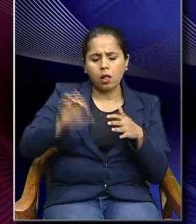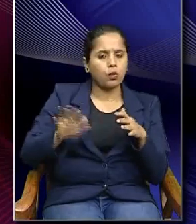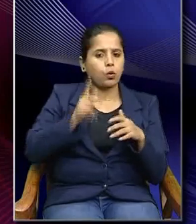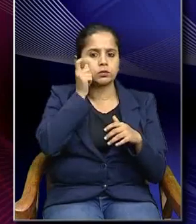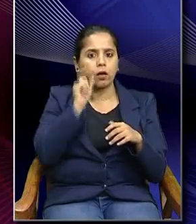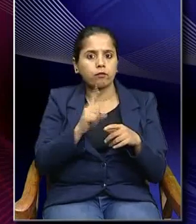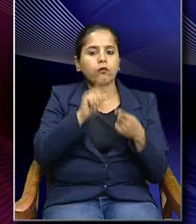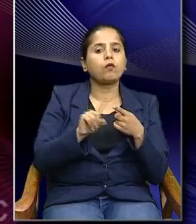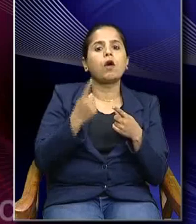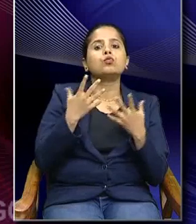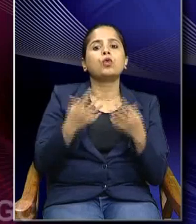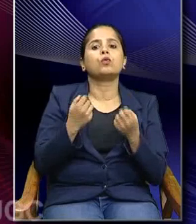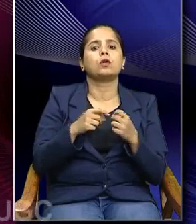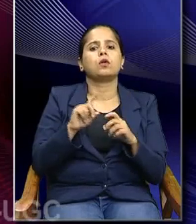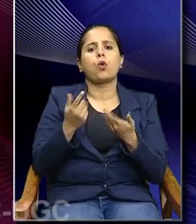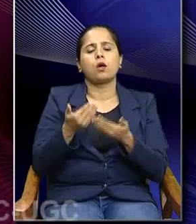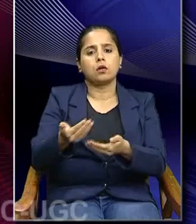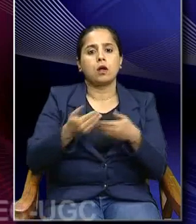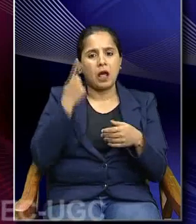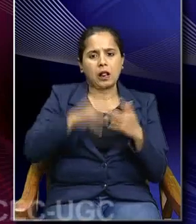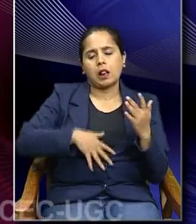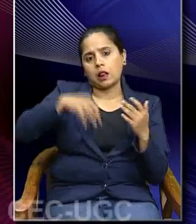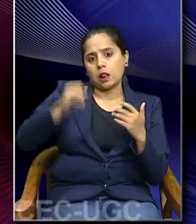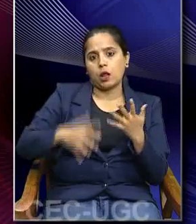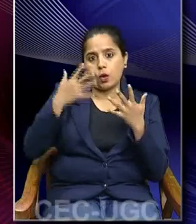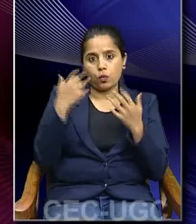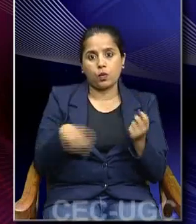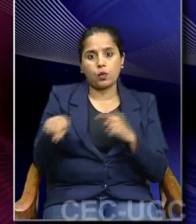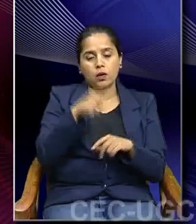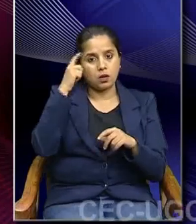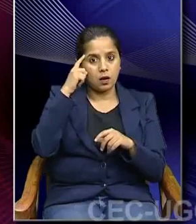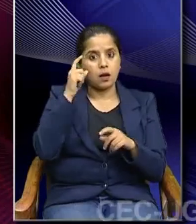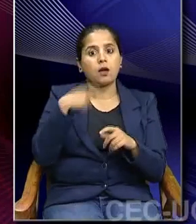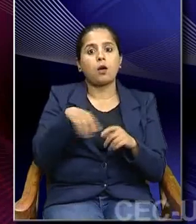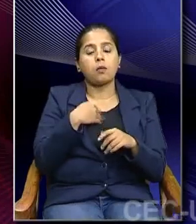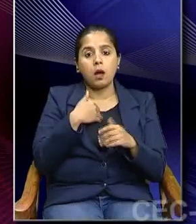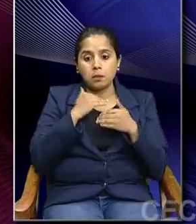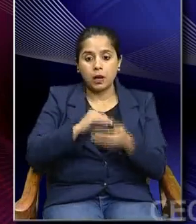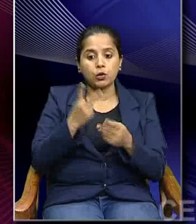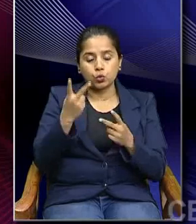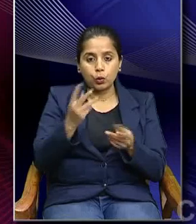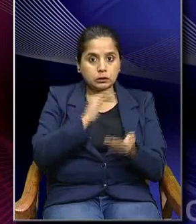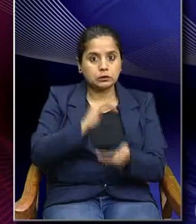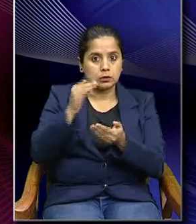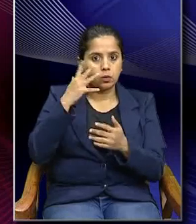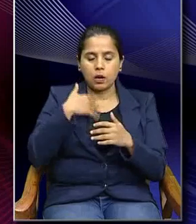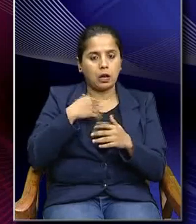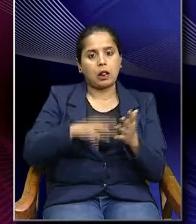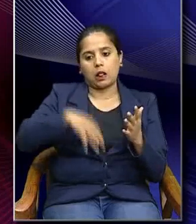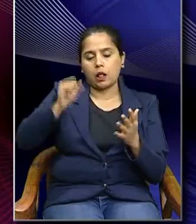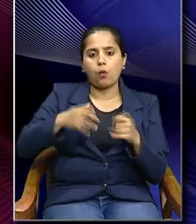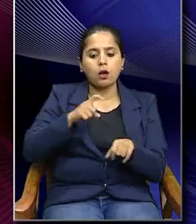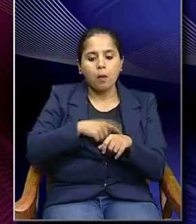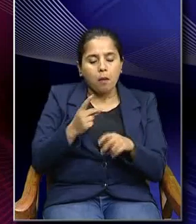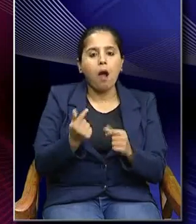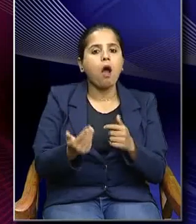preference. Adopting terminal methods to create a gap between the birth of two children. And